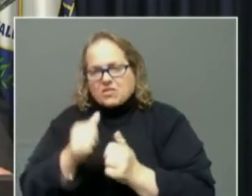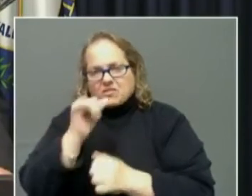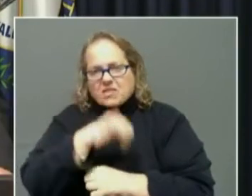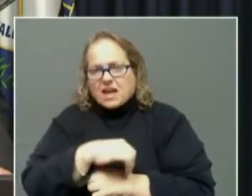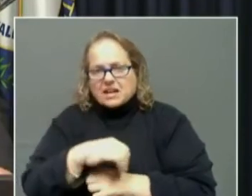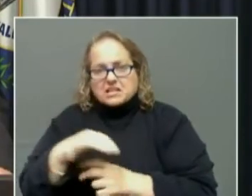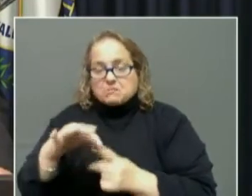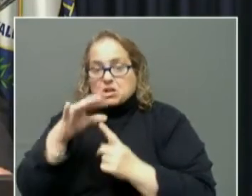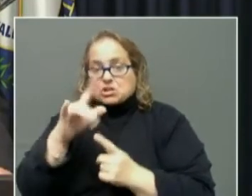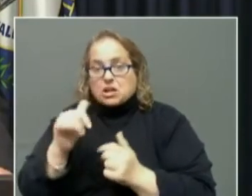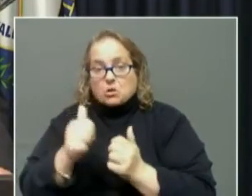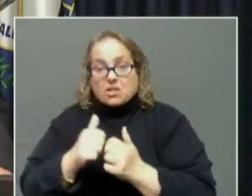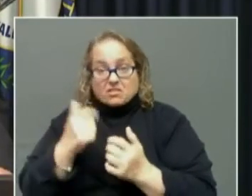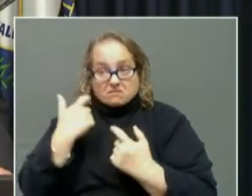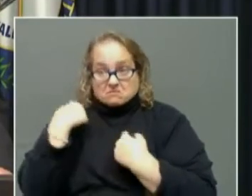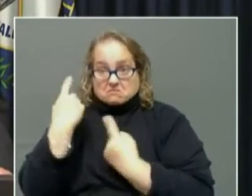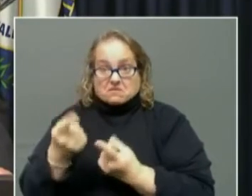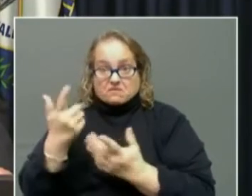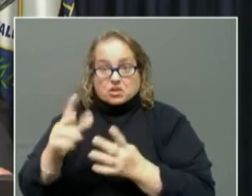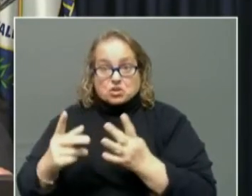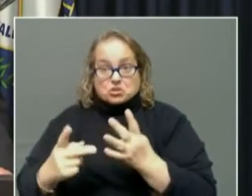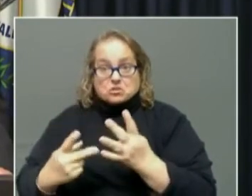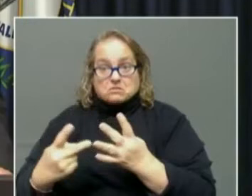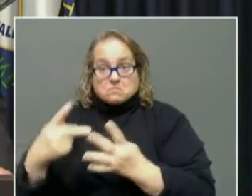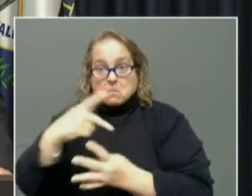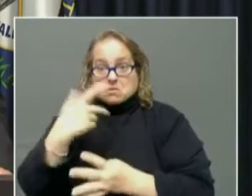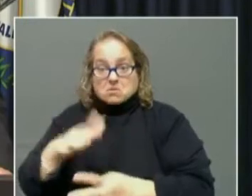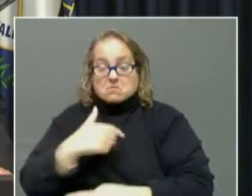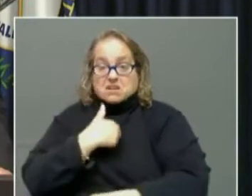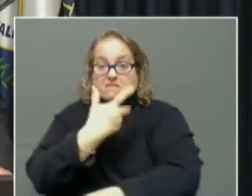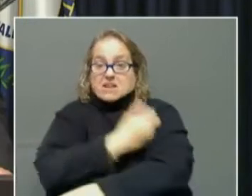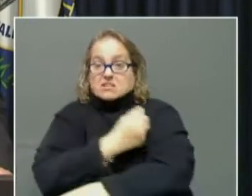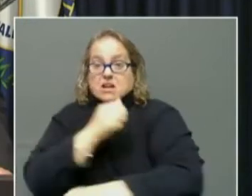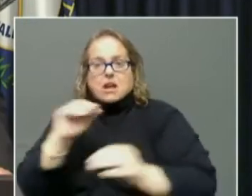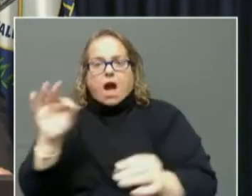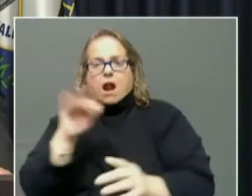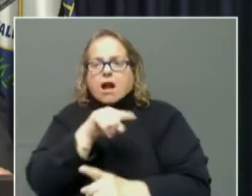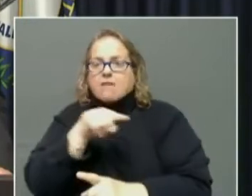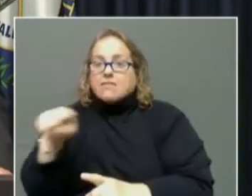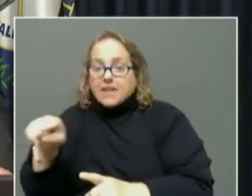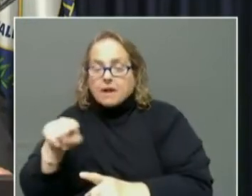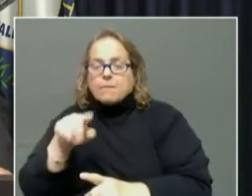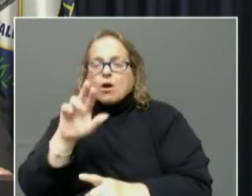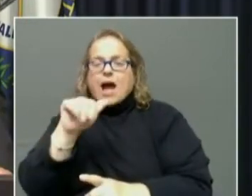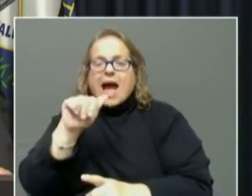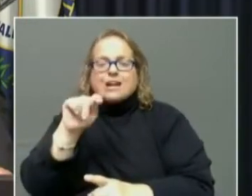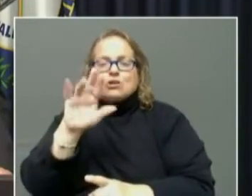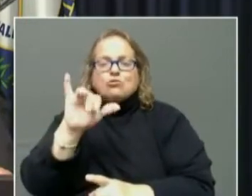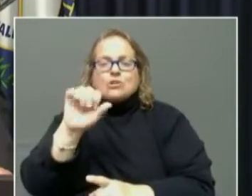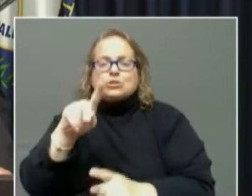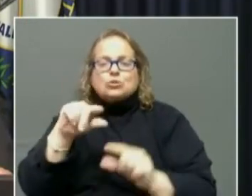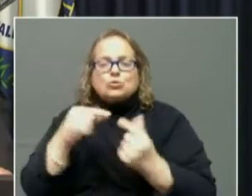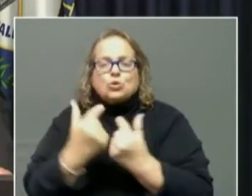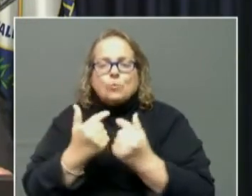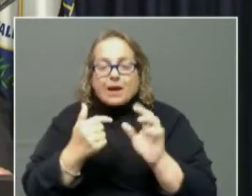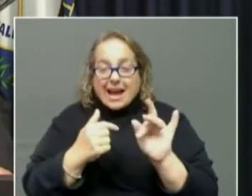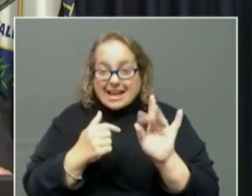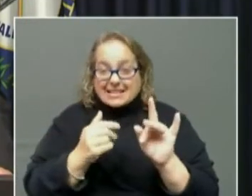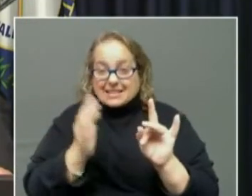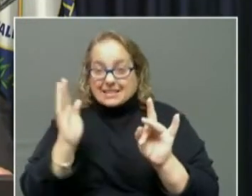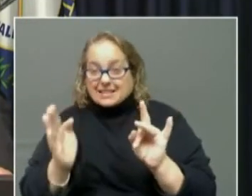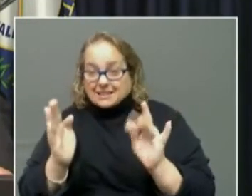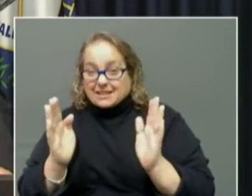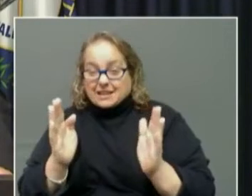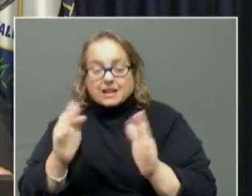we've vaccinated. Almost none of them fall into what we believe are the at-risk group, but we're going to pause until we know.